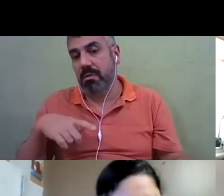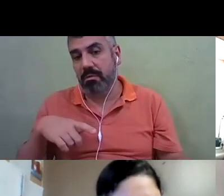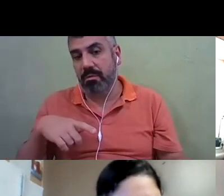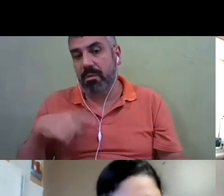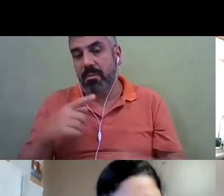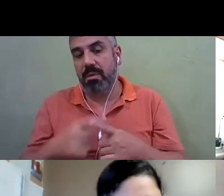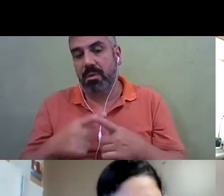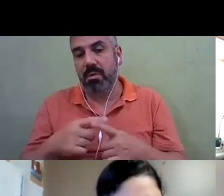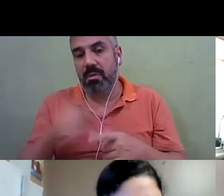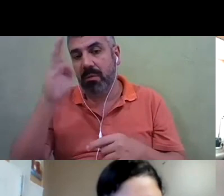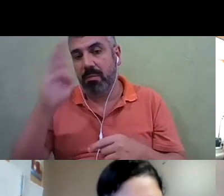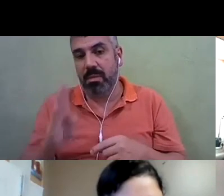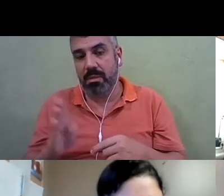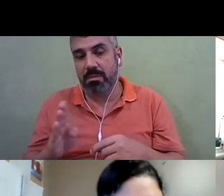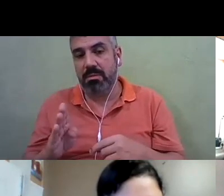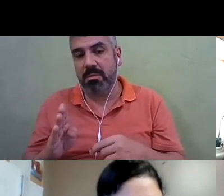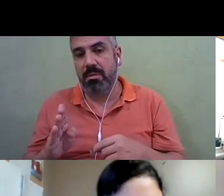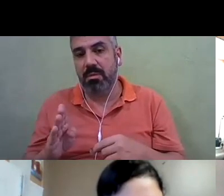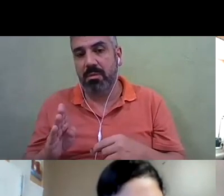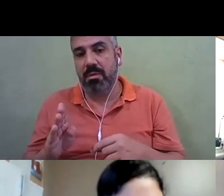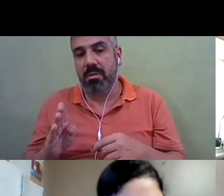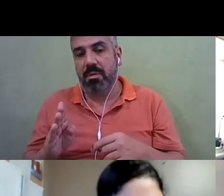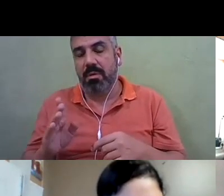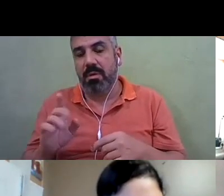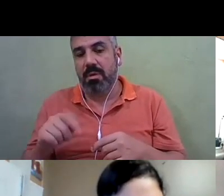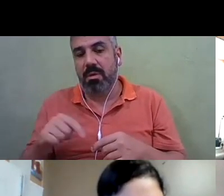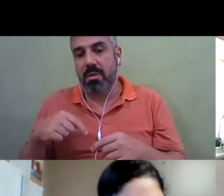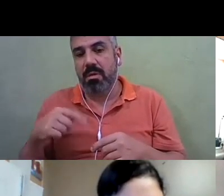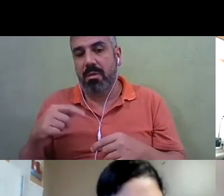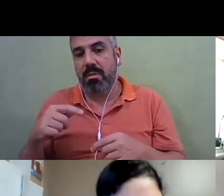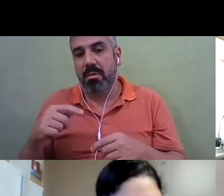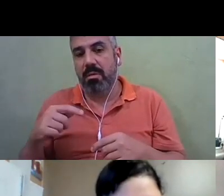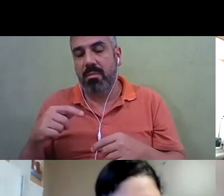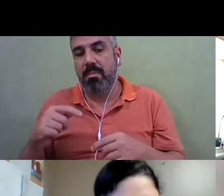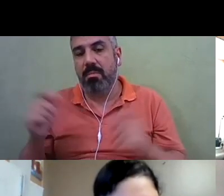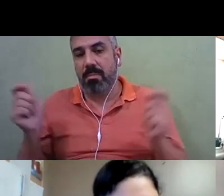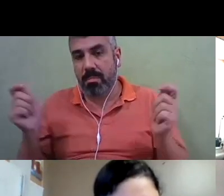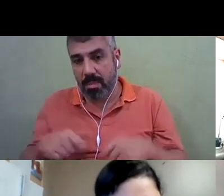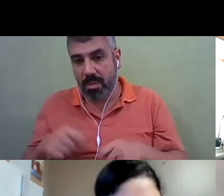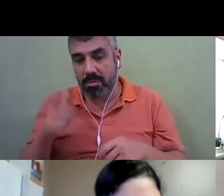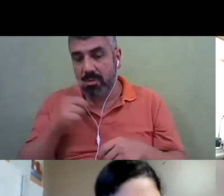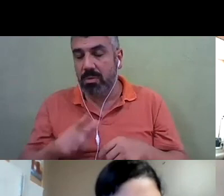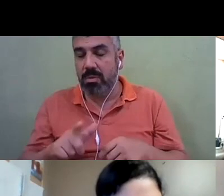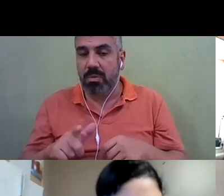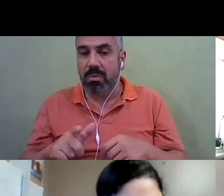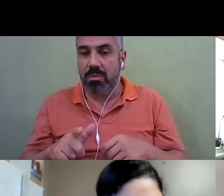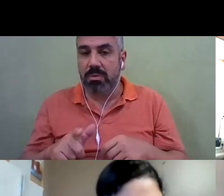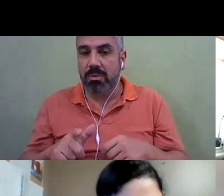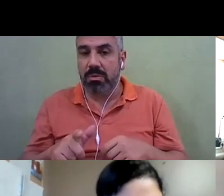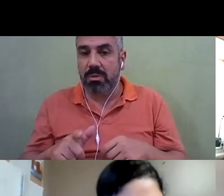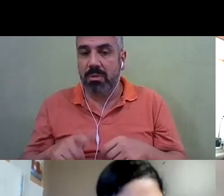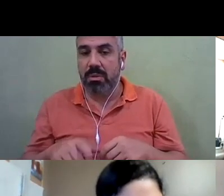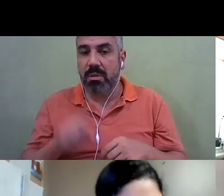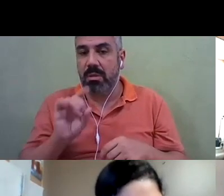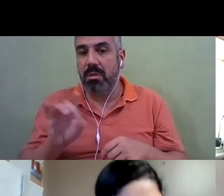so fragmented. Fragmented is good because it's creative. But at the same time, we need unity. You know,